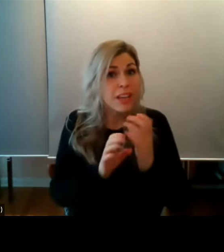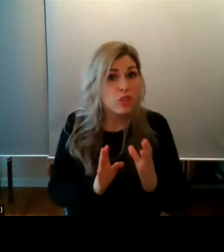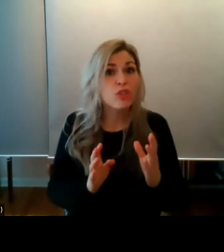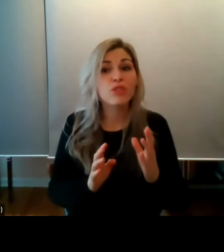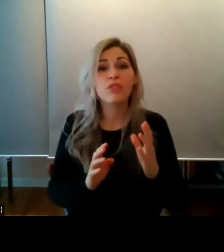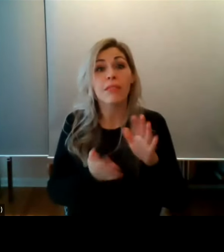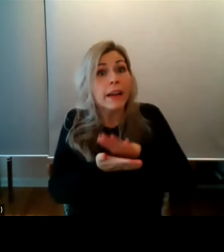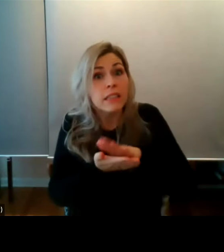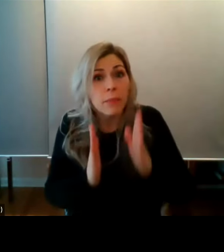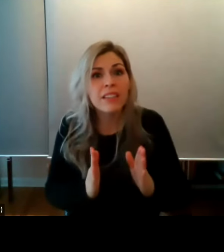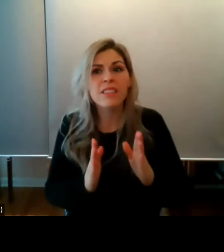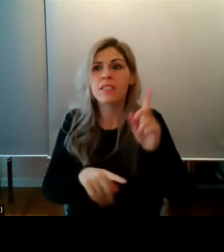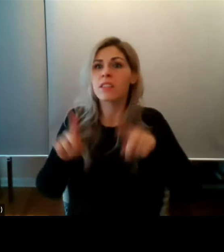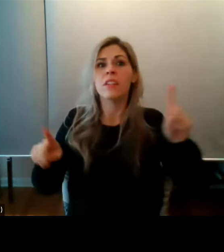even